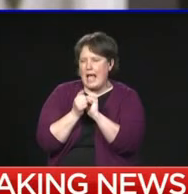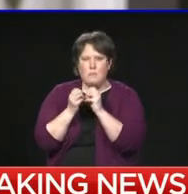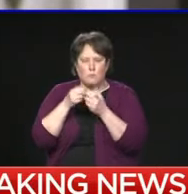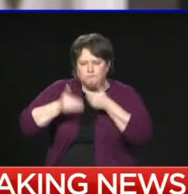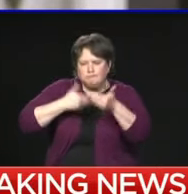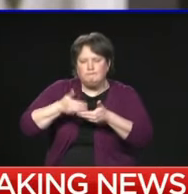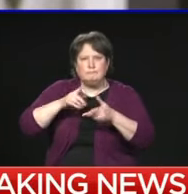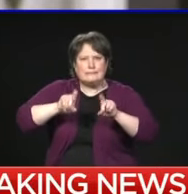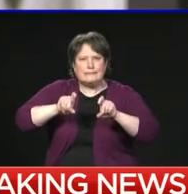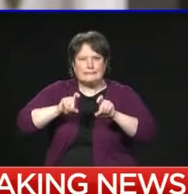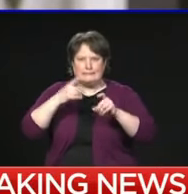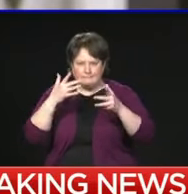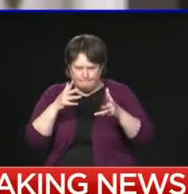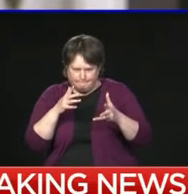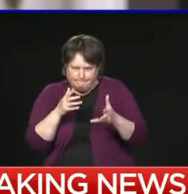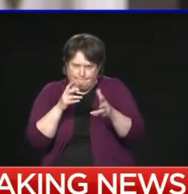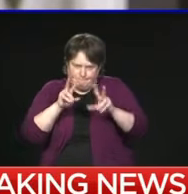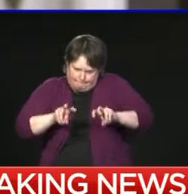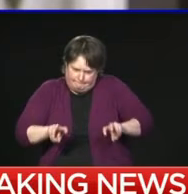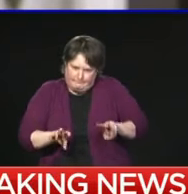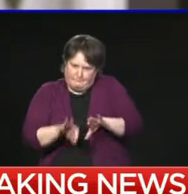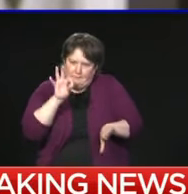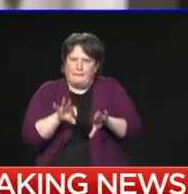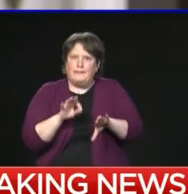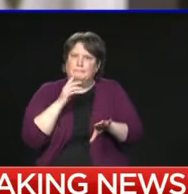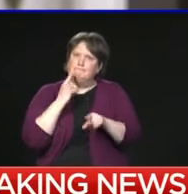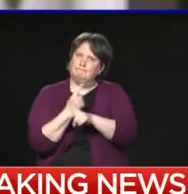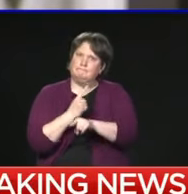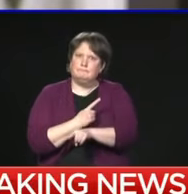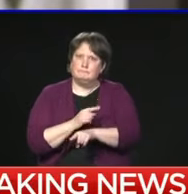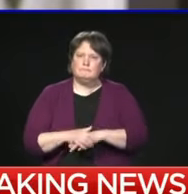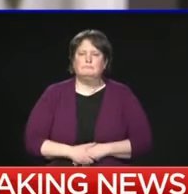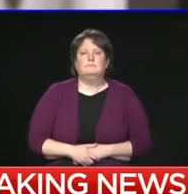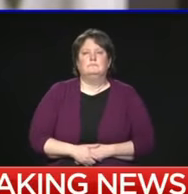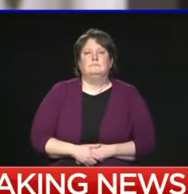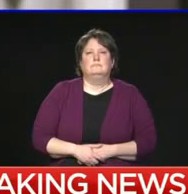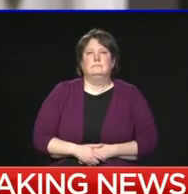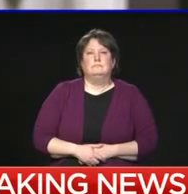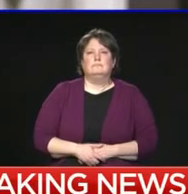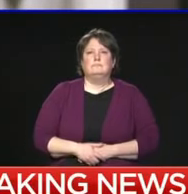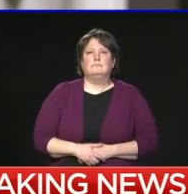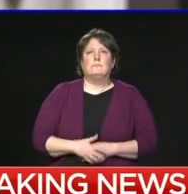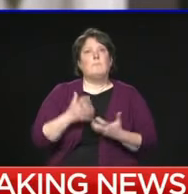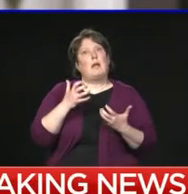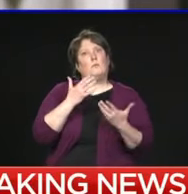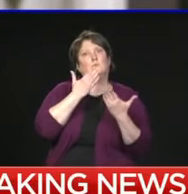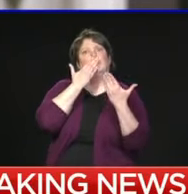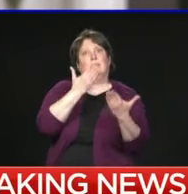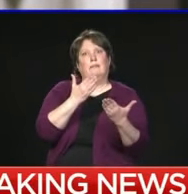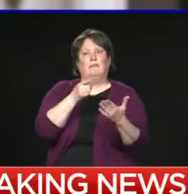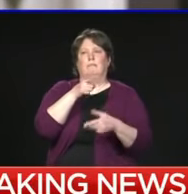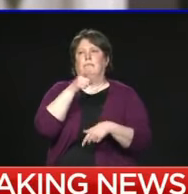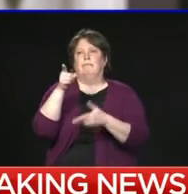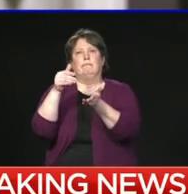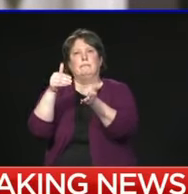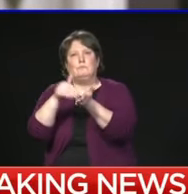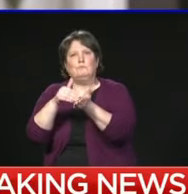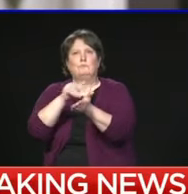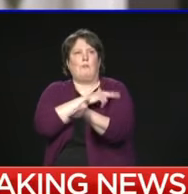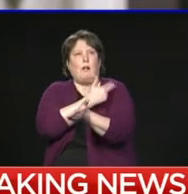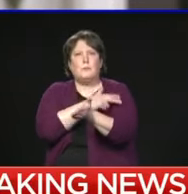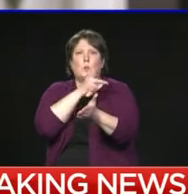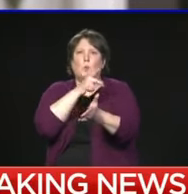needed to speed up results for everyone. But I also want to recognize the incredible work medical professionals are doing